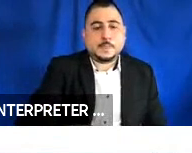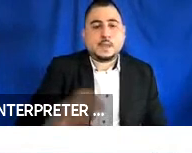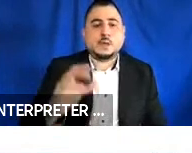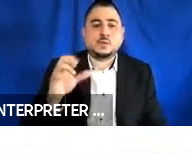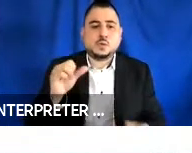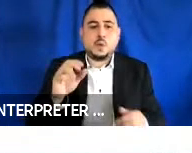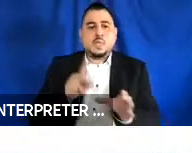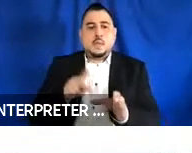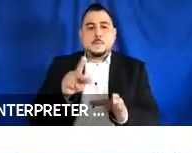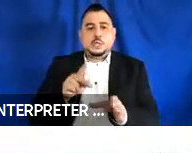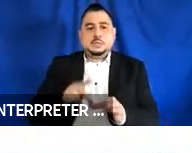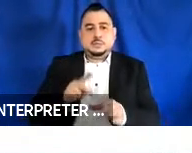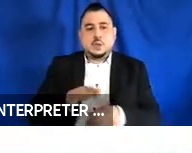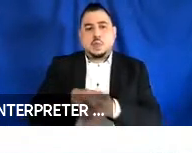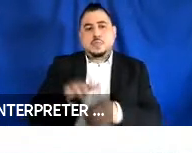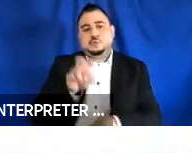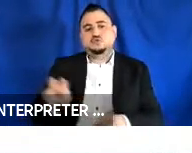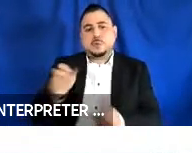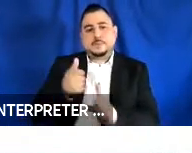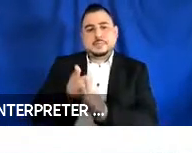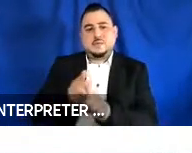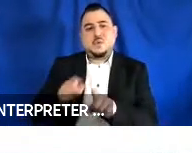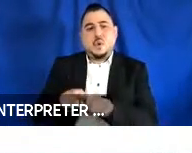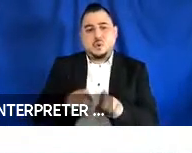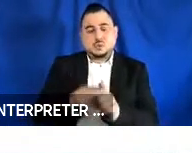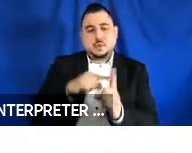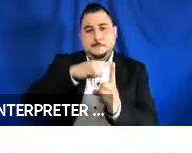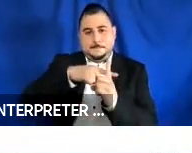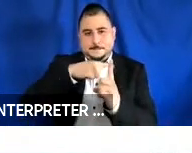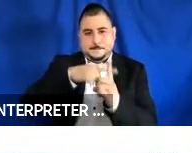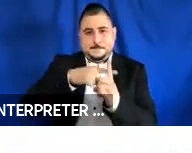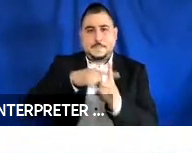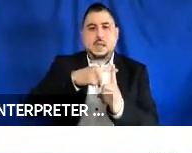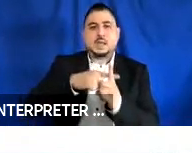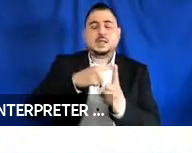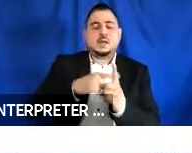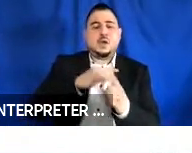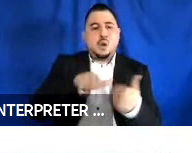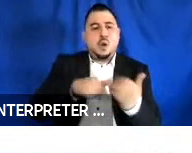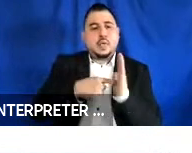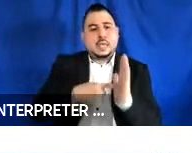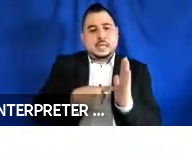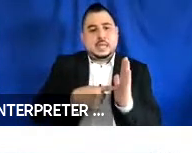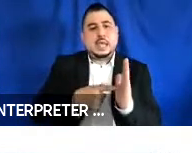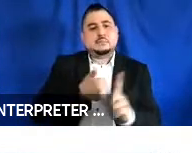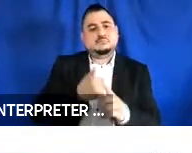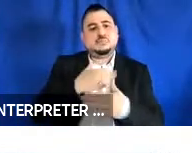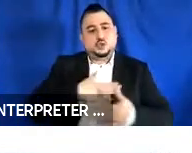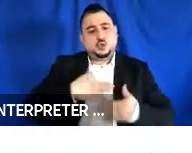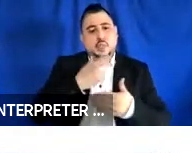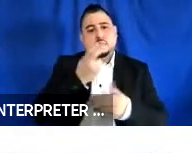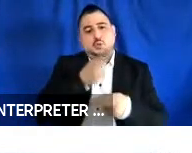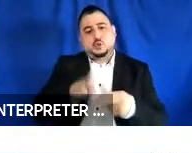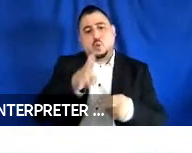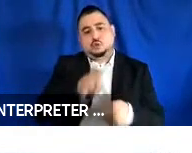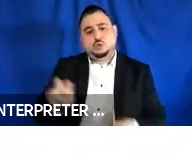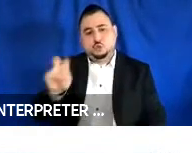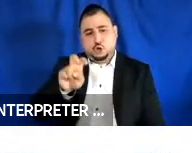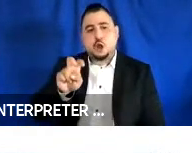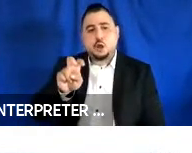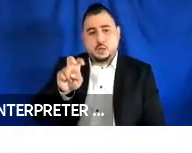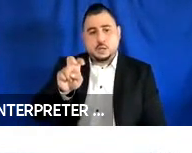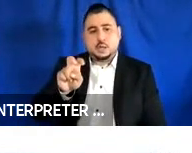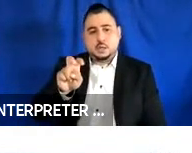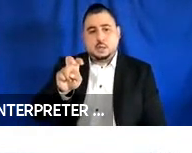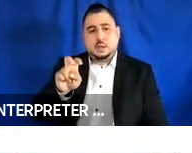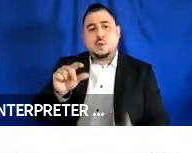So the participant on the trip itself was also positive, with all indicated they enjoyed the short journey. Words